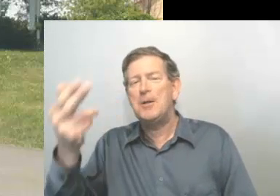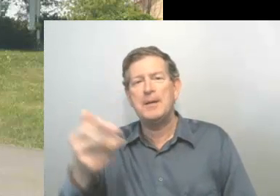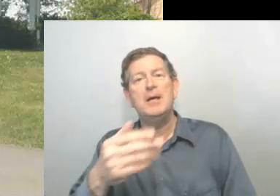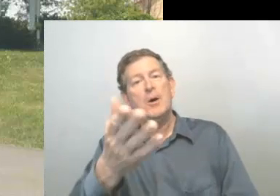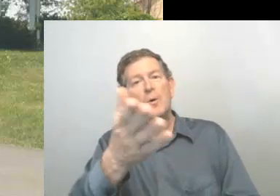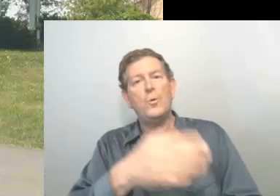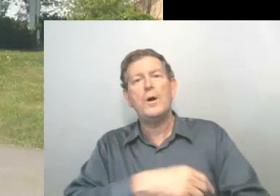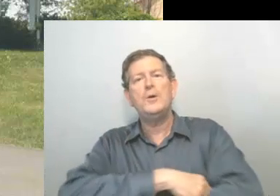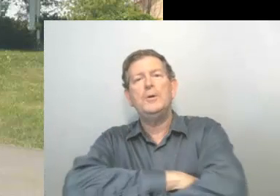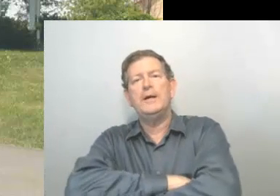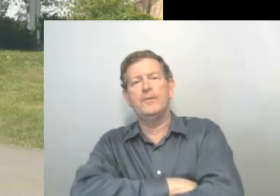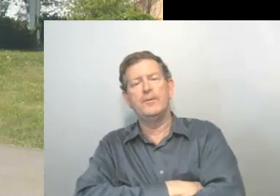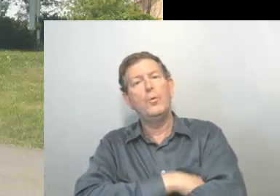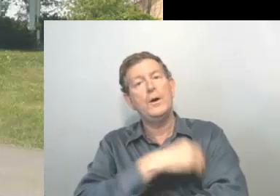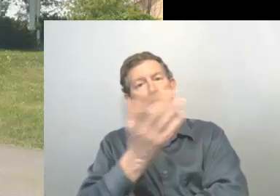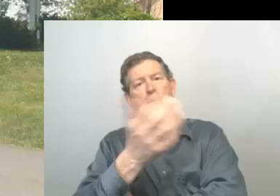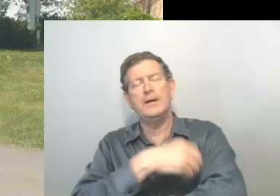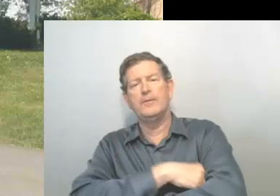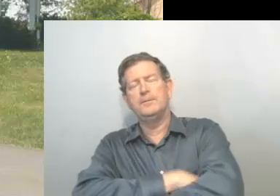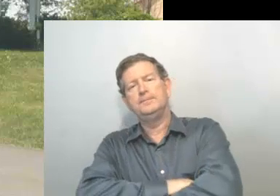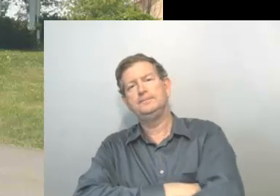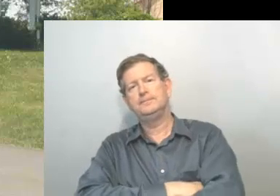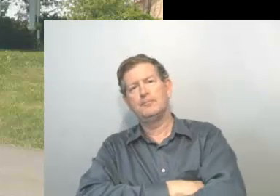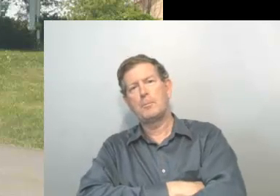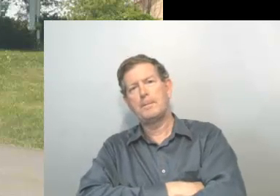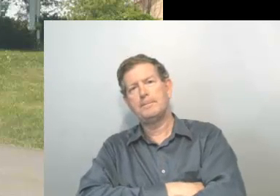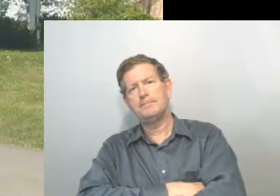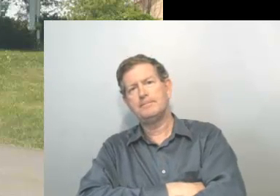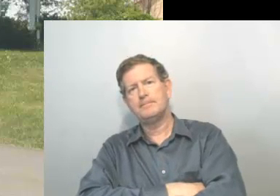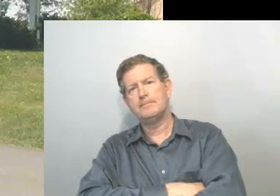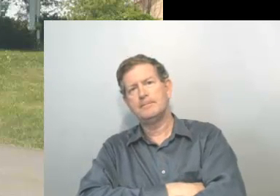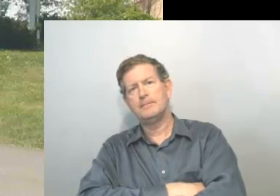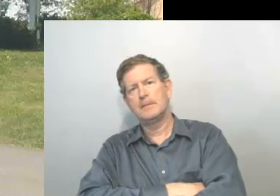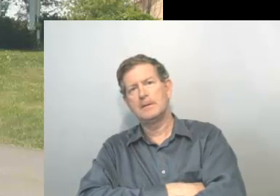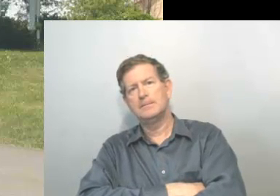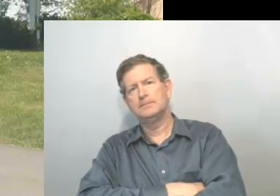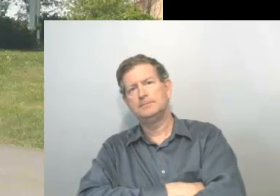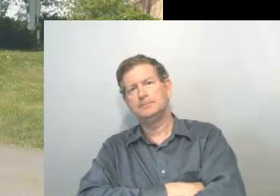You tell me where you live. Where do you live?